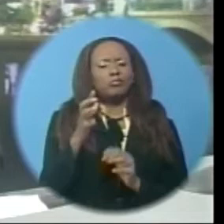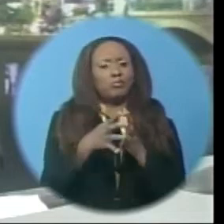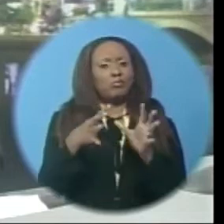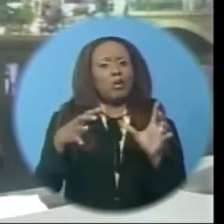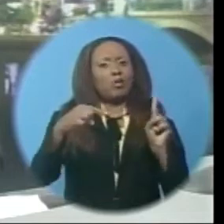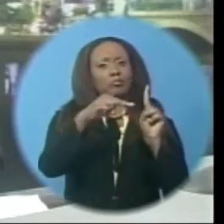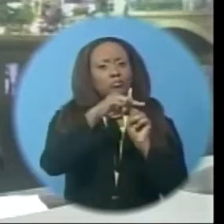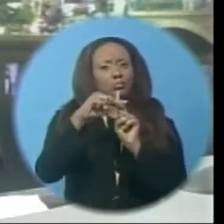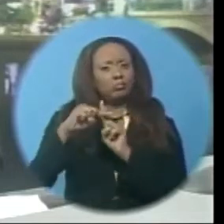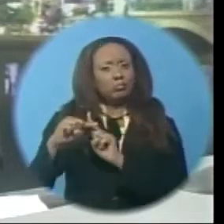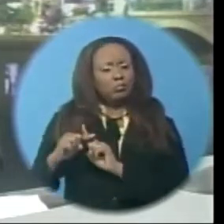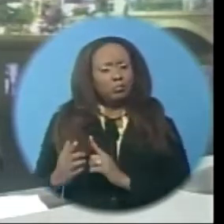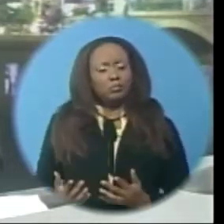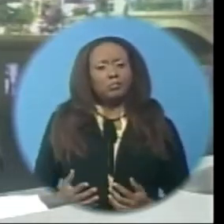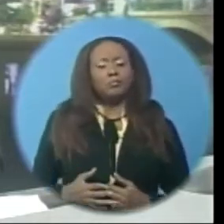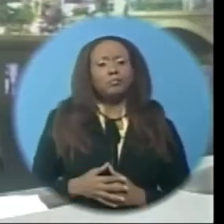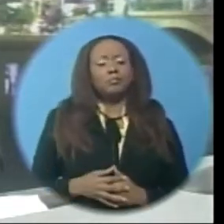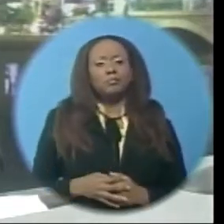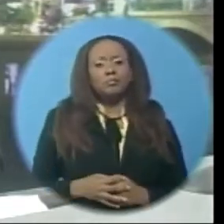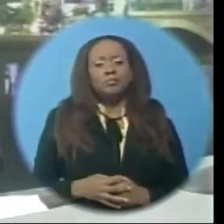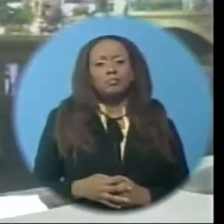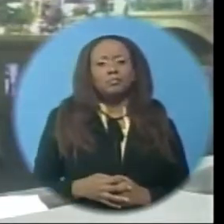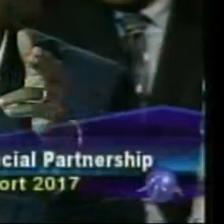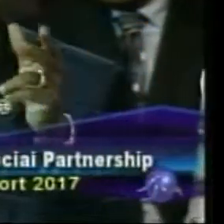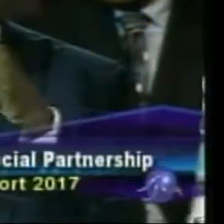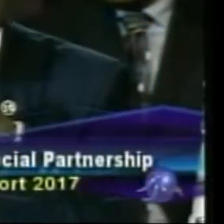portrayal of Barbados which is simply not true.